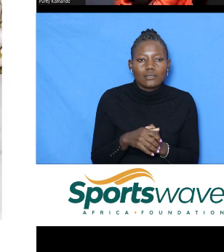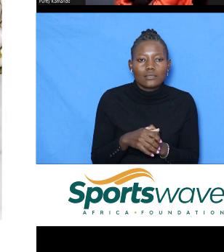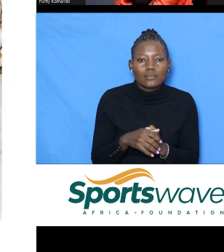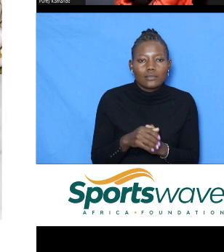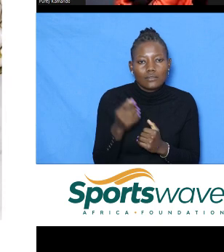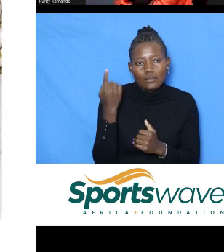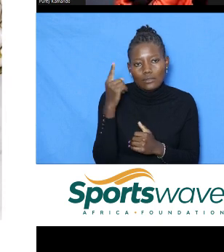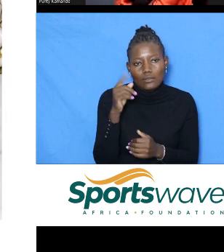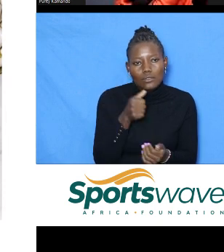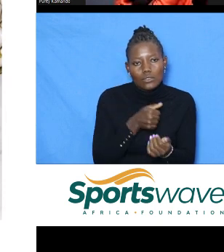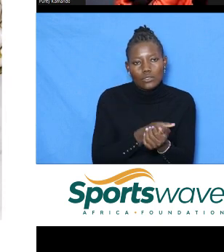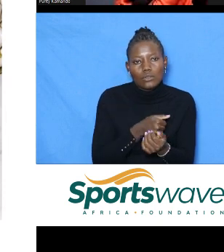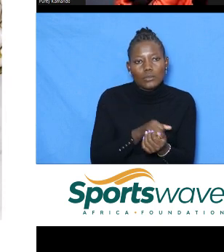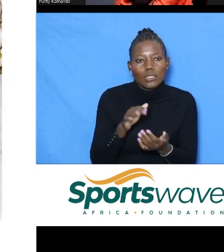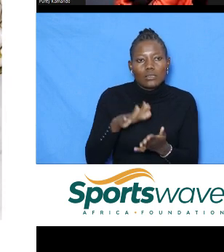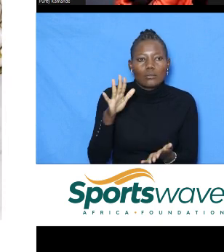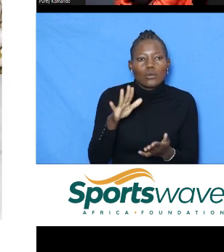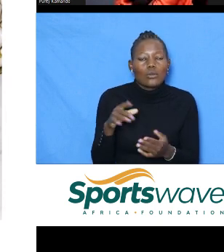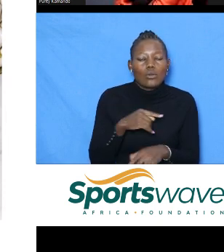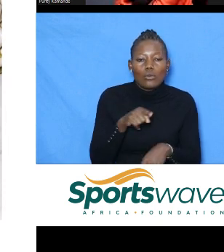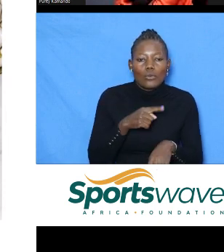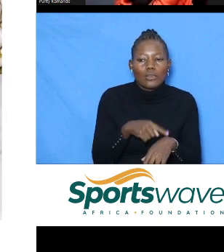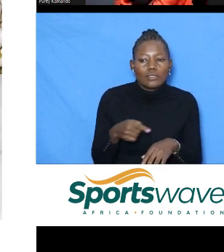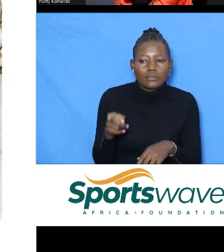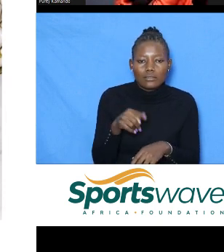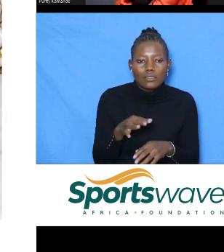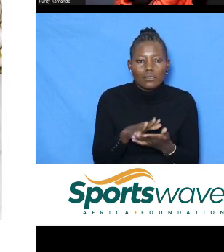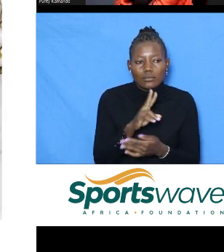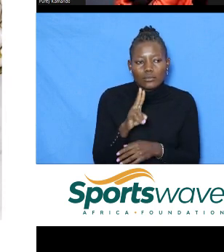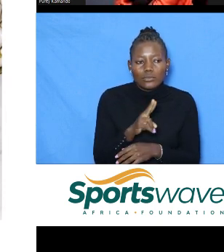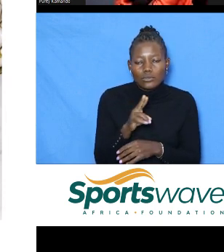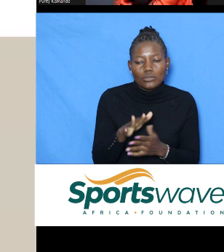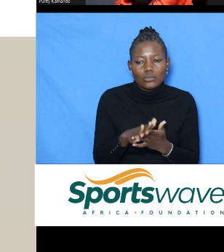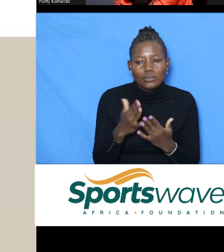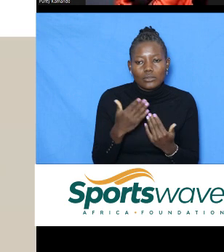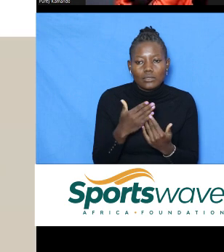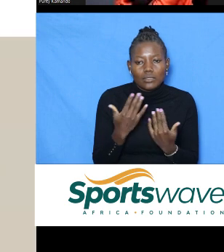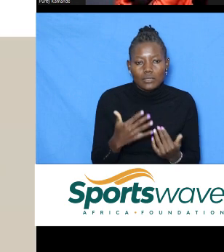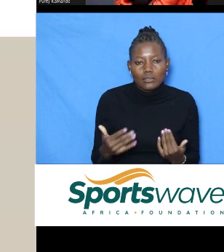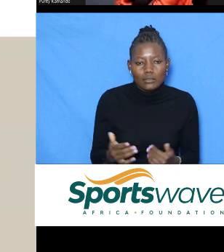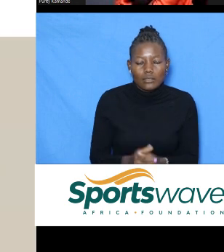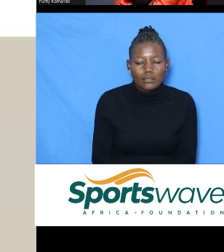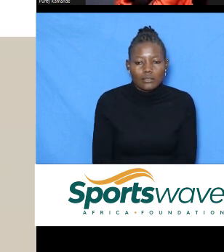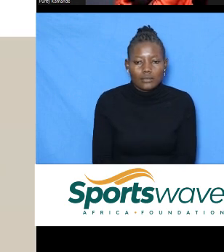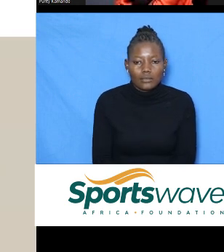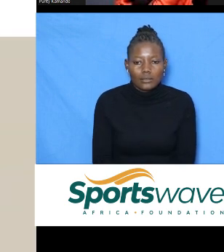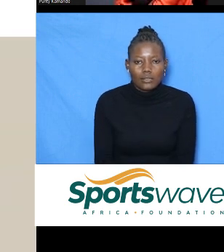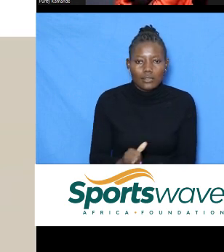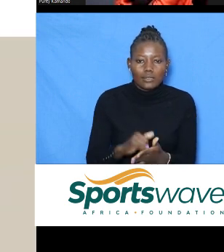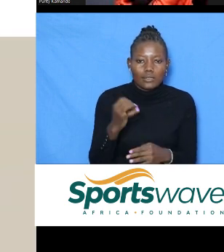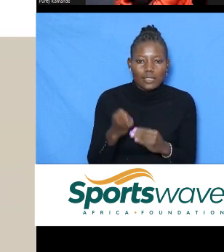of doping, especially when it comes to consuming supplements. So that marks the end